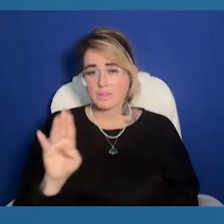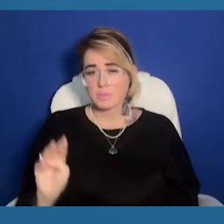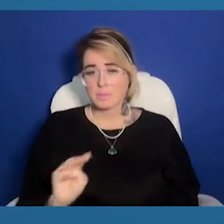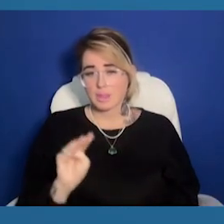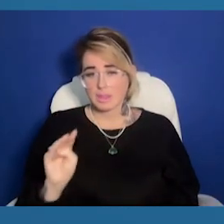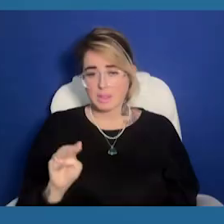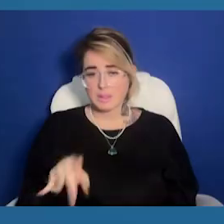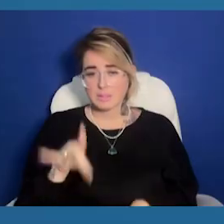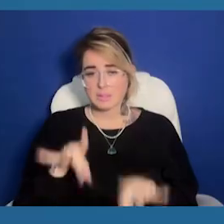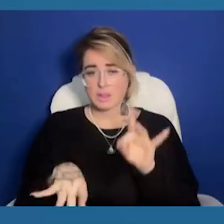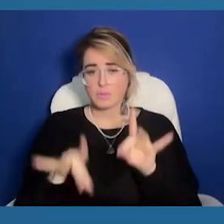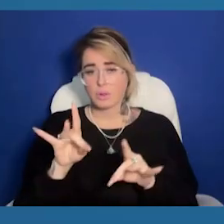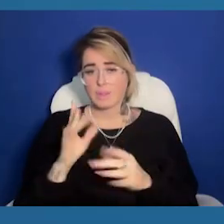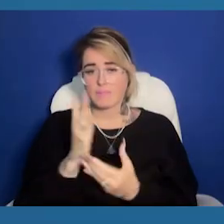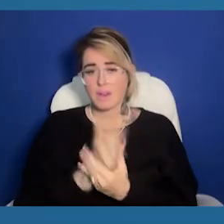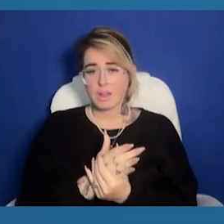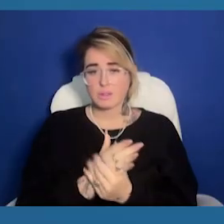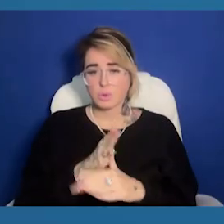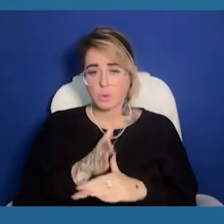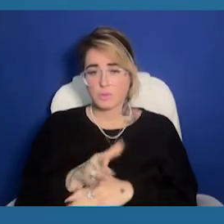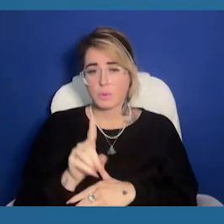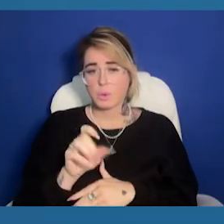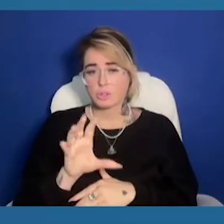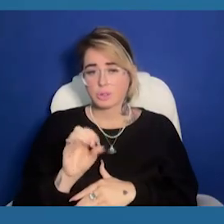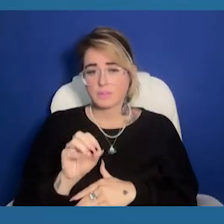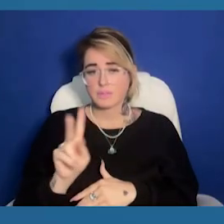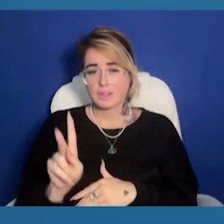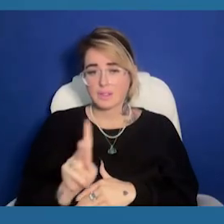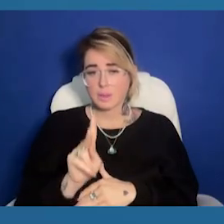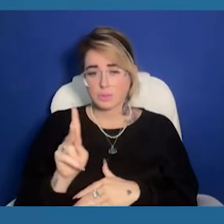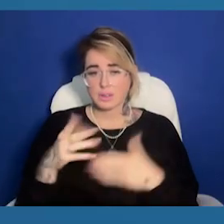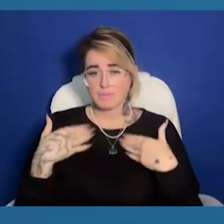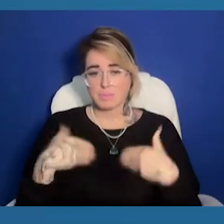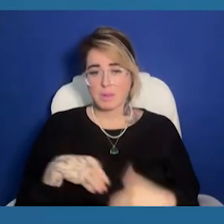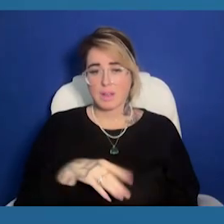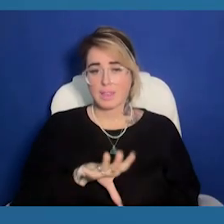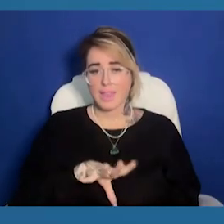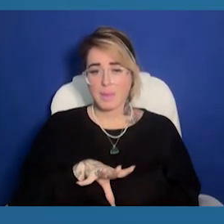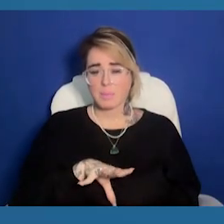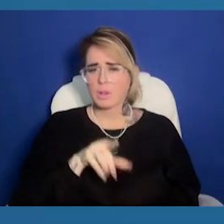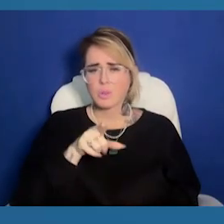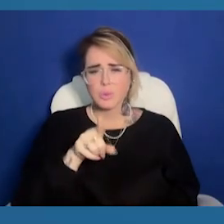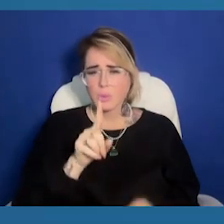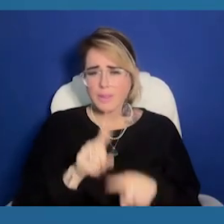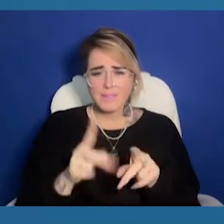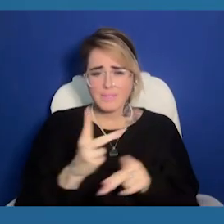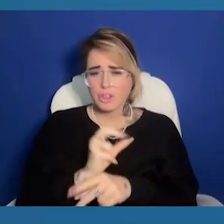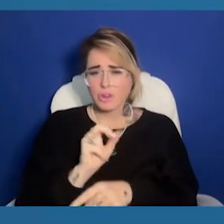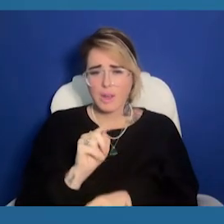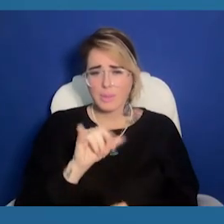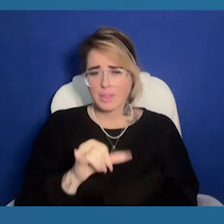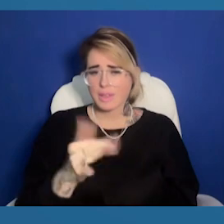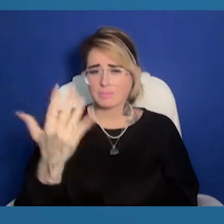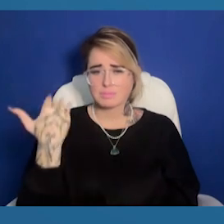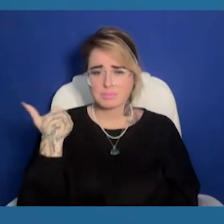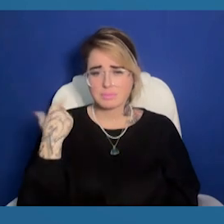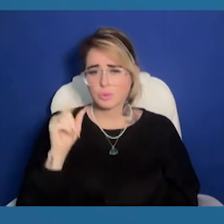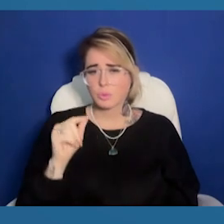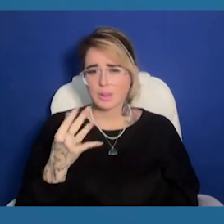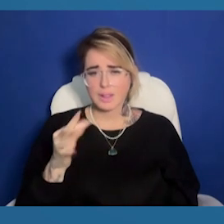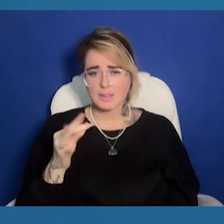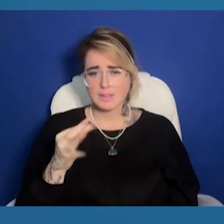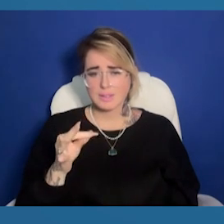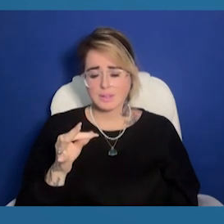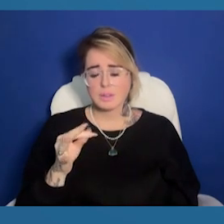discovery files and over 150,000 hours of body cams. You couldn't have figured that out in 2019.